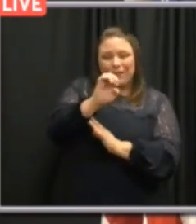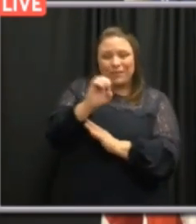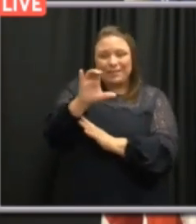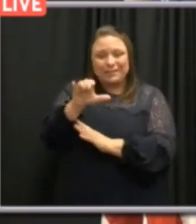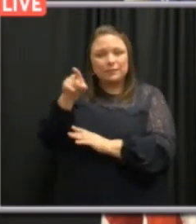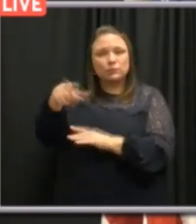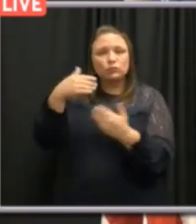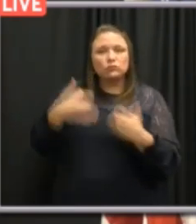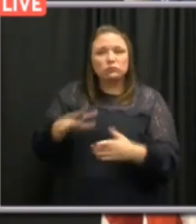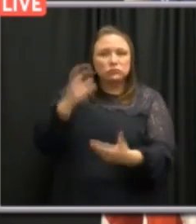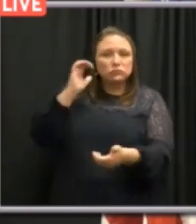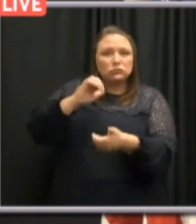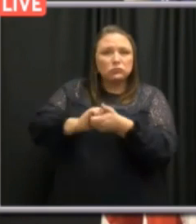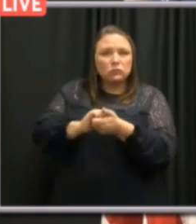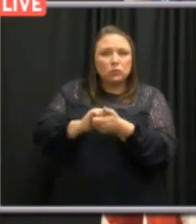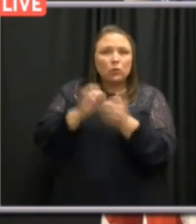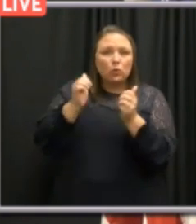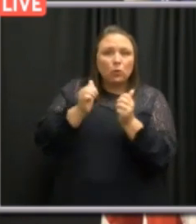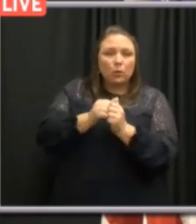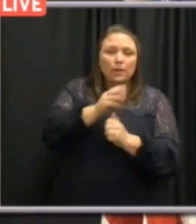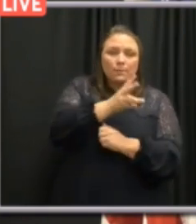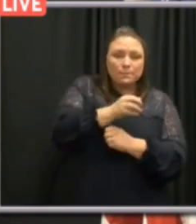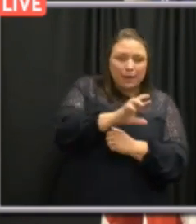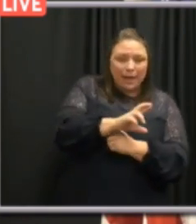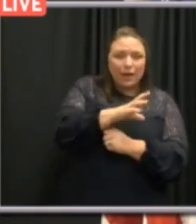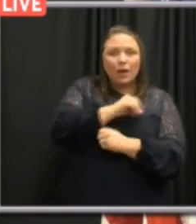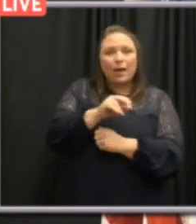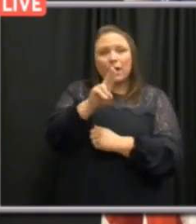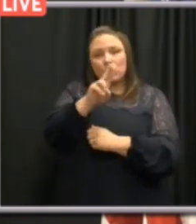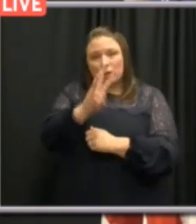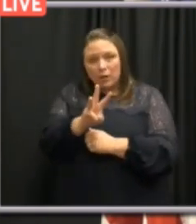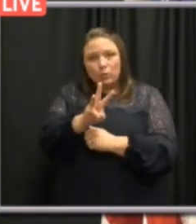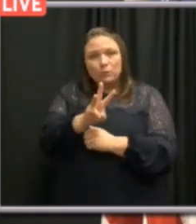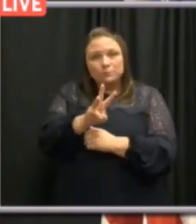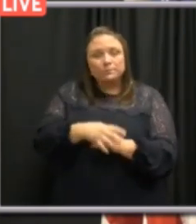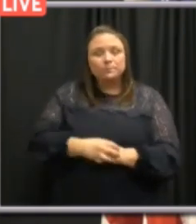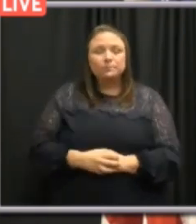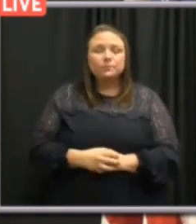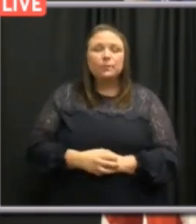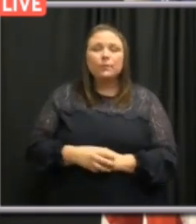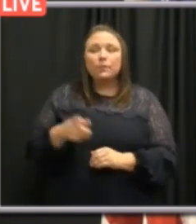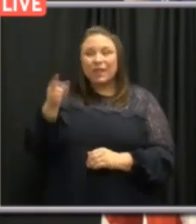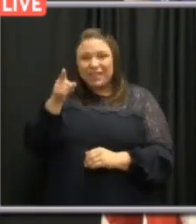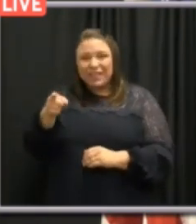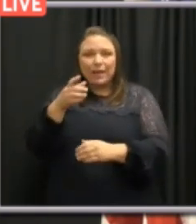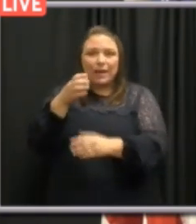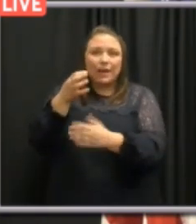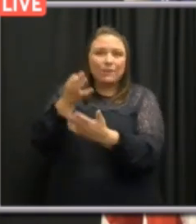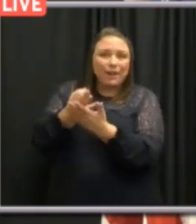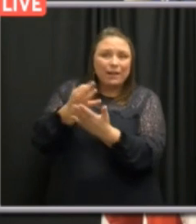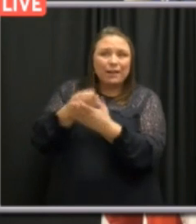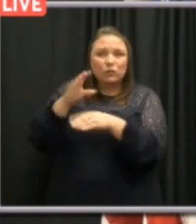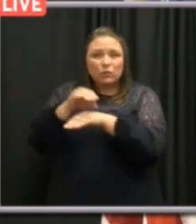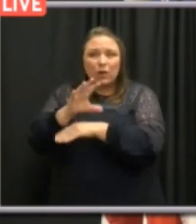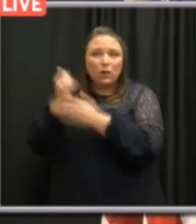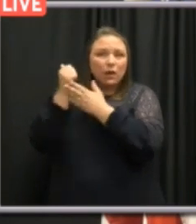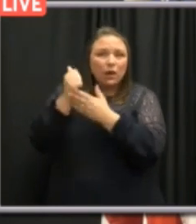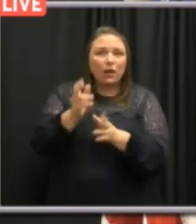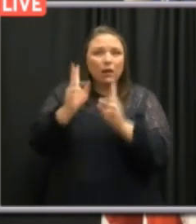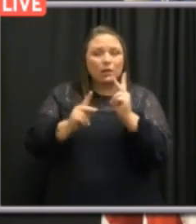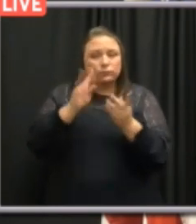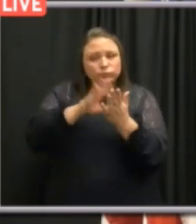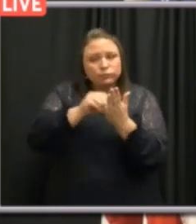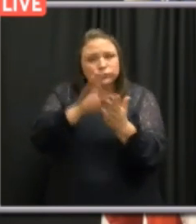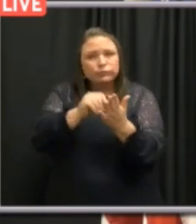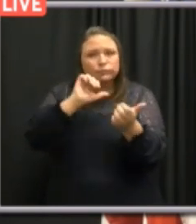is a long-standing partnership between the Mayor's Office and United Way. There, the financial counselors can help individuals